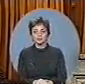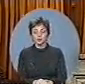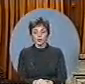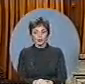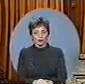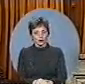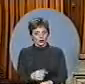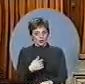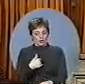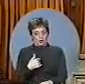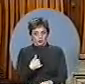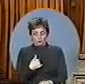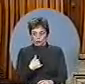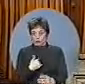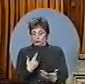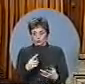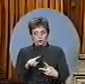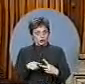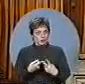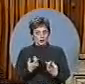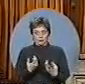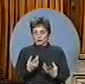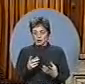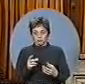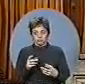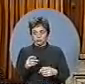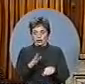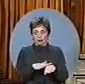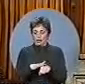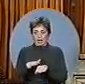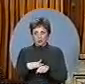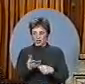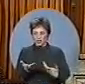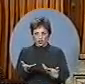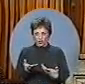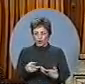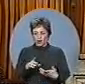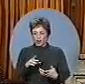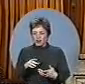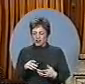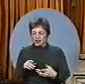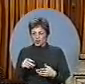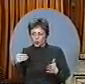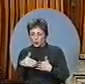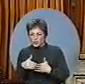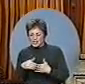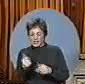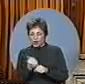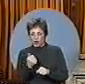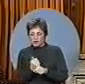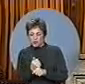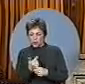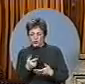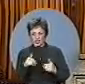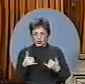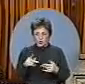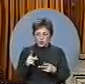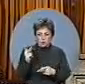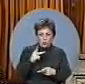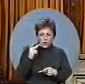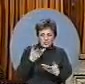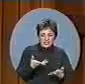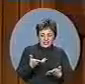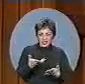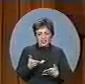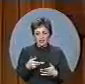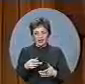threatening to play political games to undermine the new fisheries bill, even though they have agreed that we need to modernize this 139-year-old act